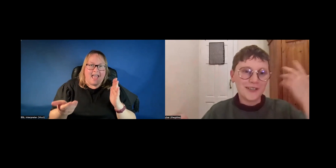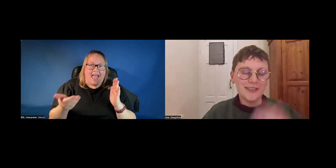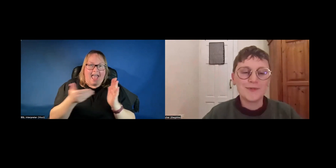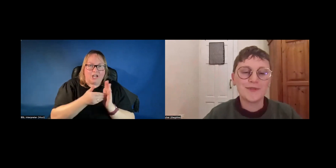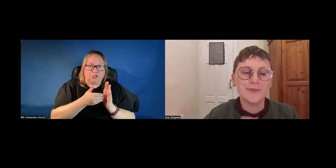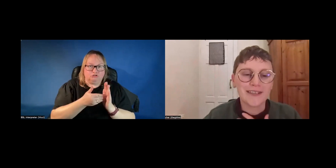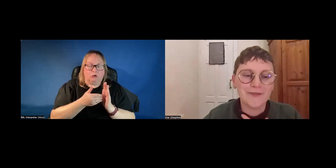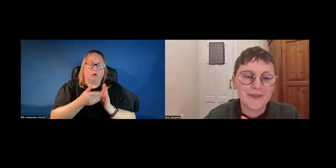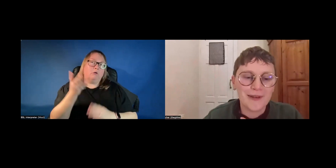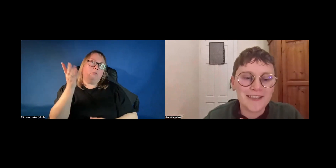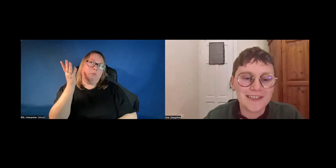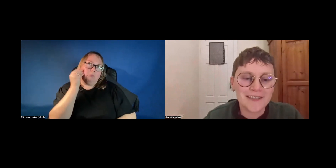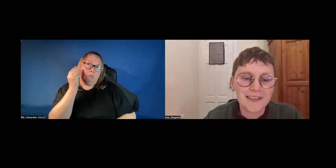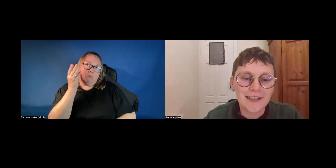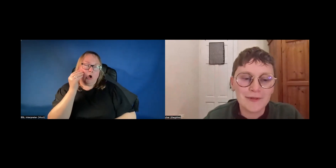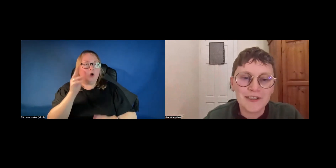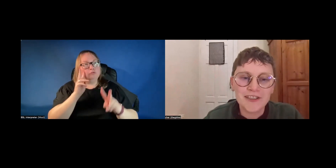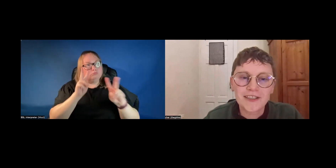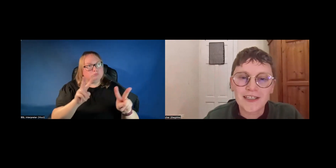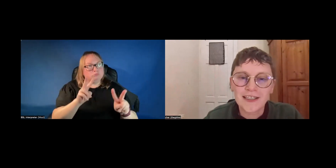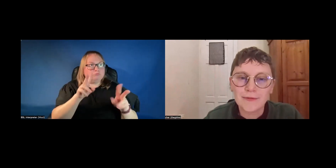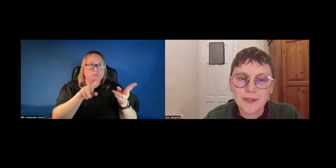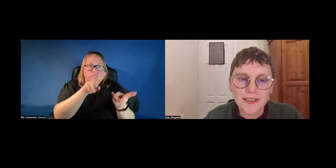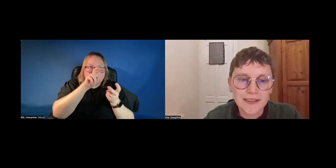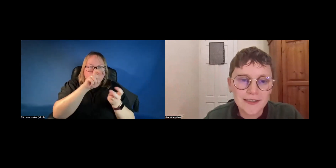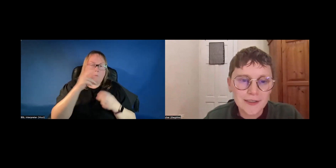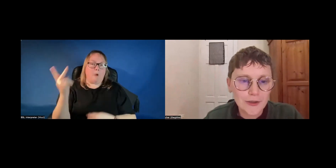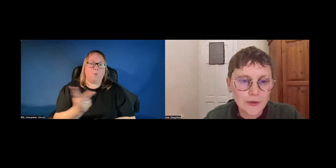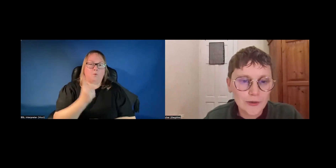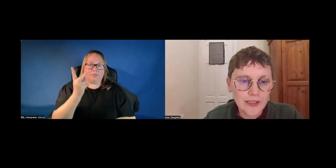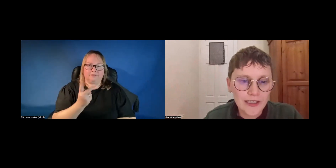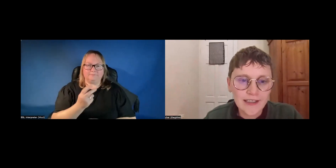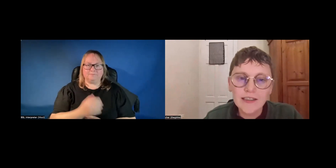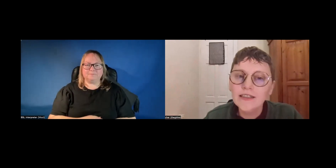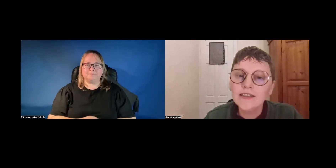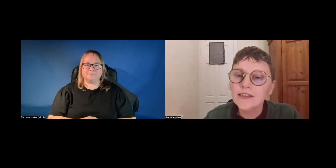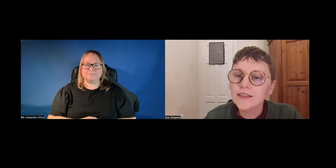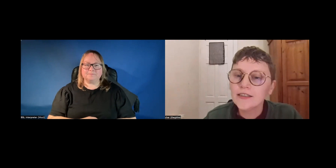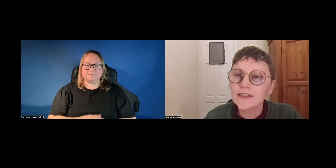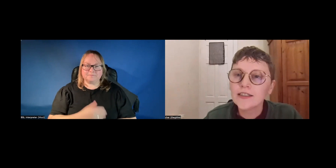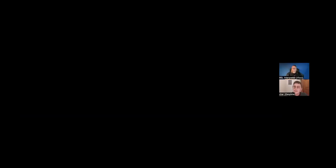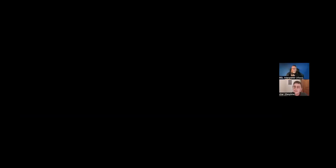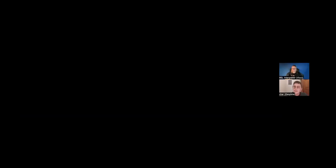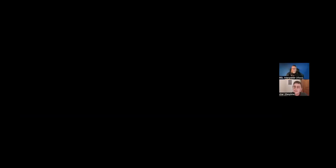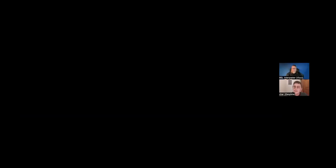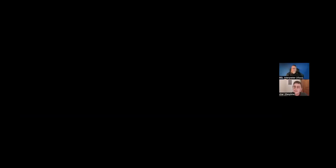space for absorbing information. So let me just share my screen.